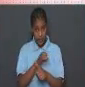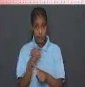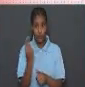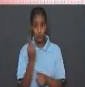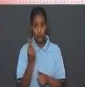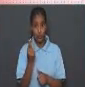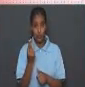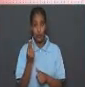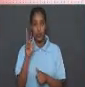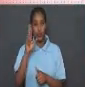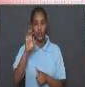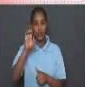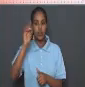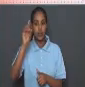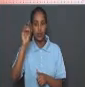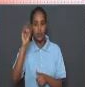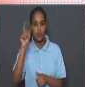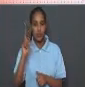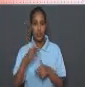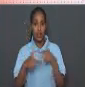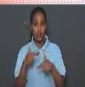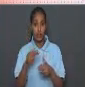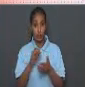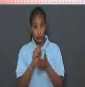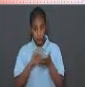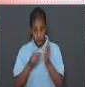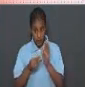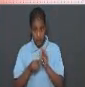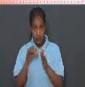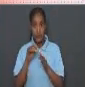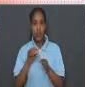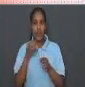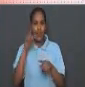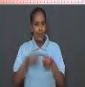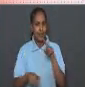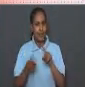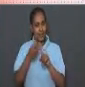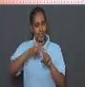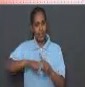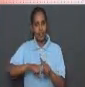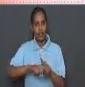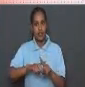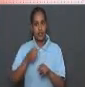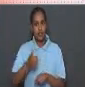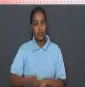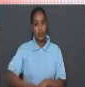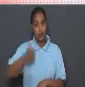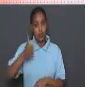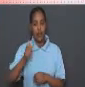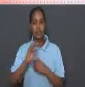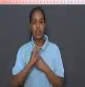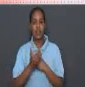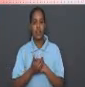use redox reactions, which means that they cannot be returned to their original